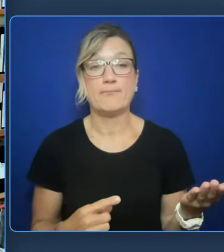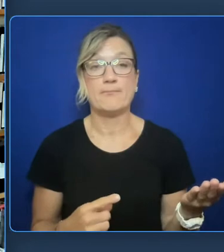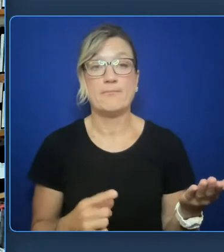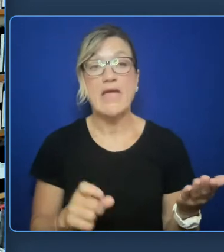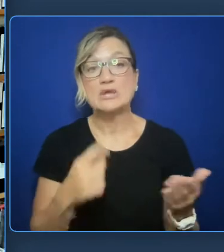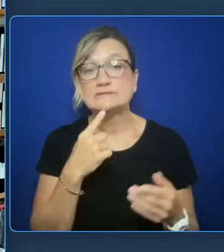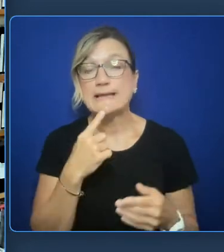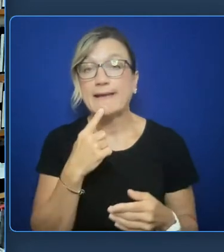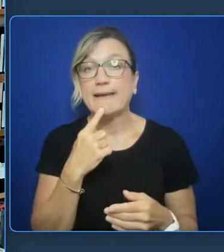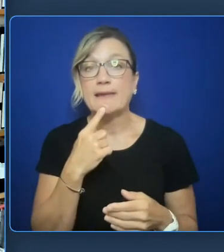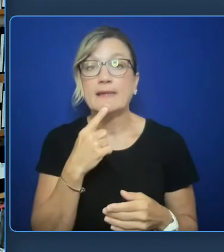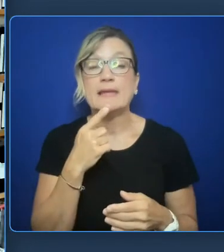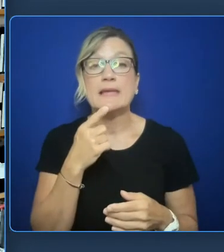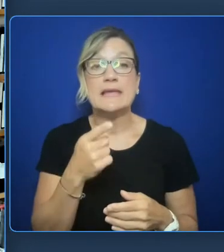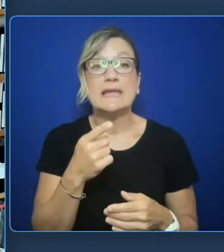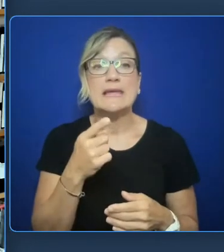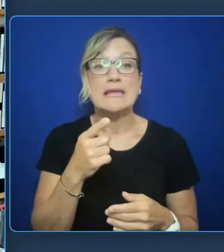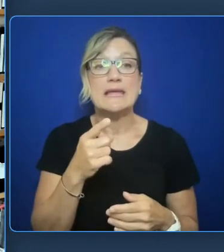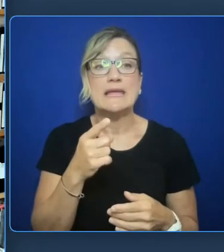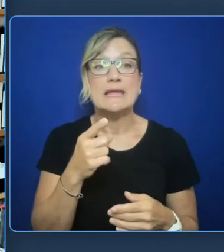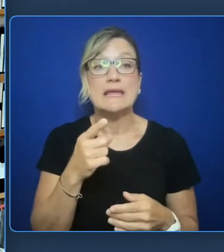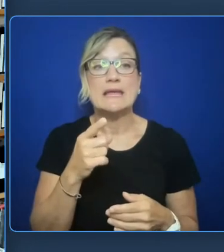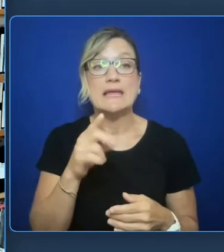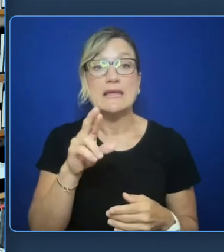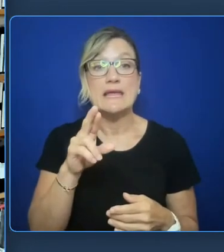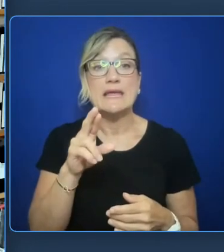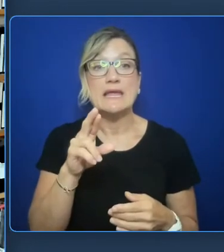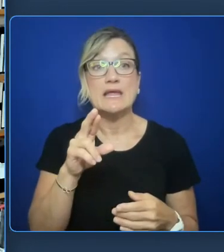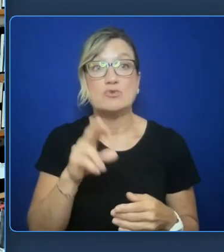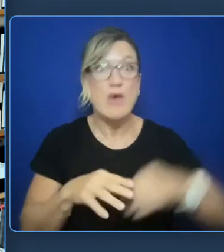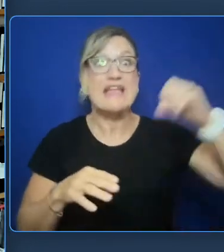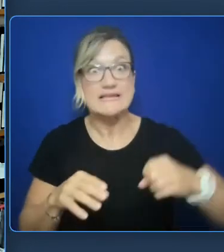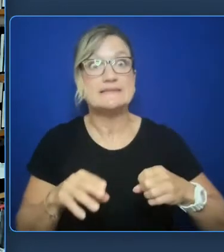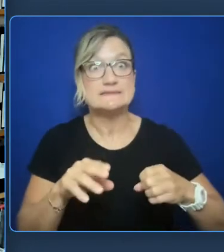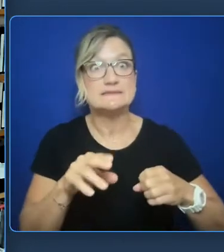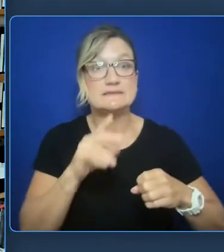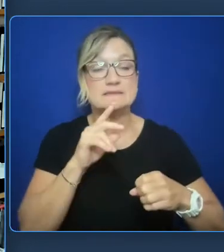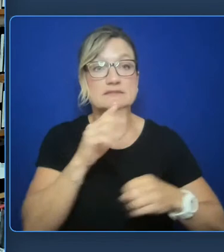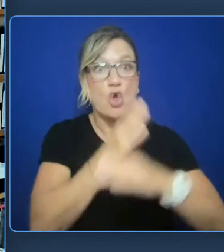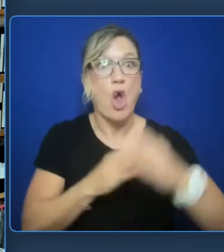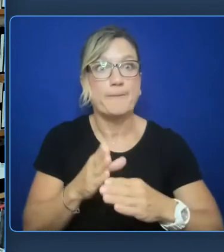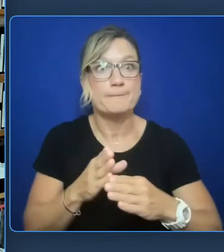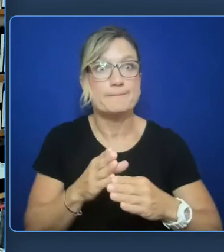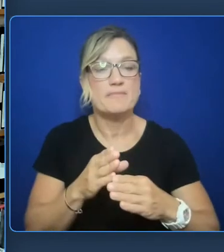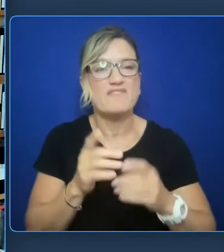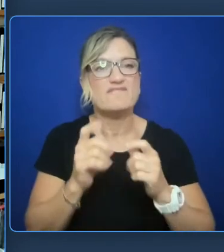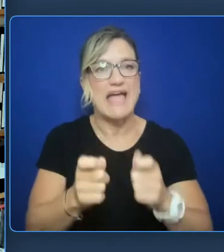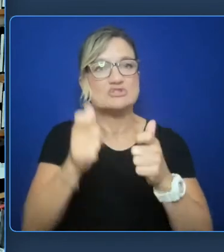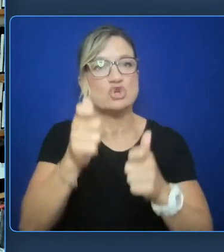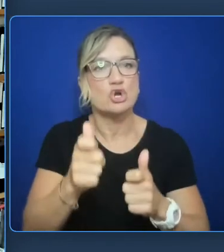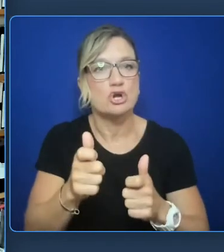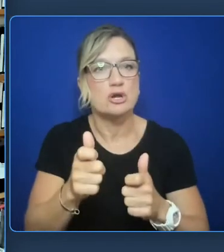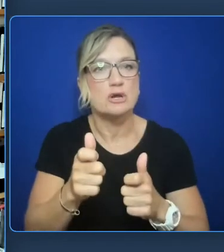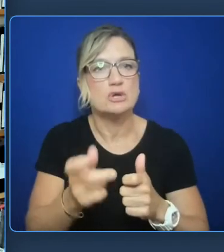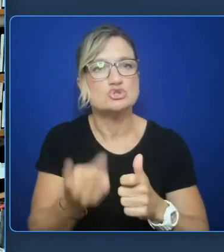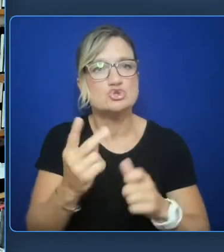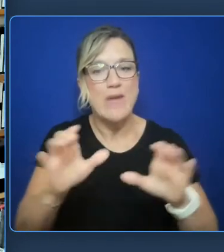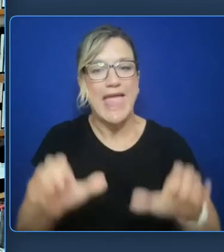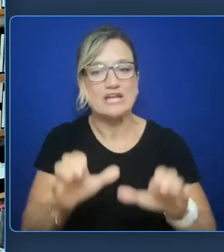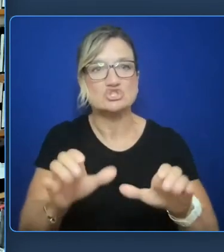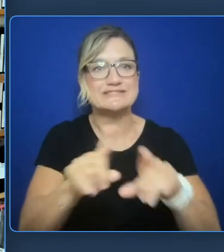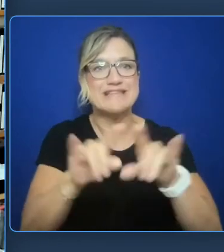I could say, he raises his arm. Two different actions, but at the same